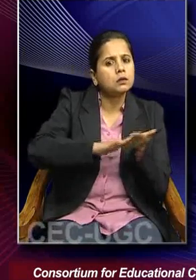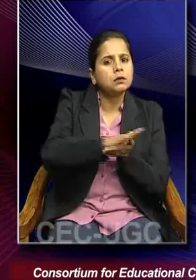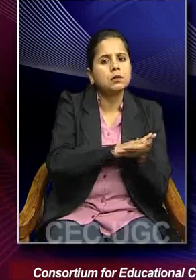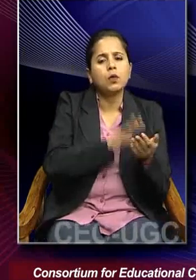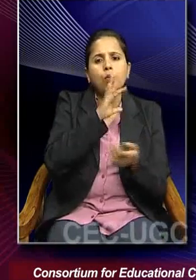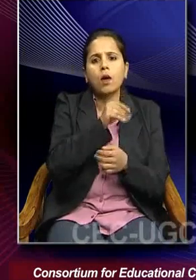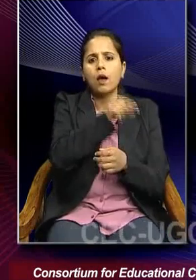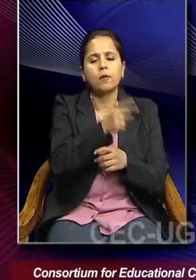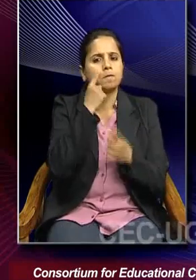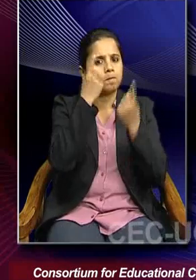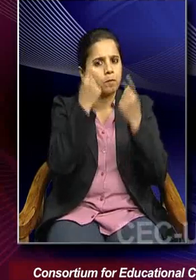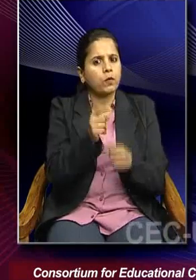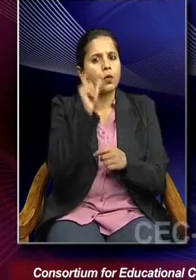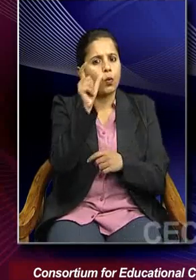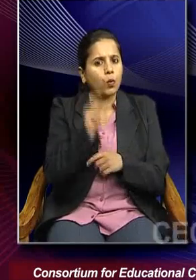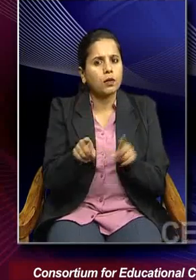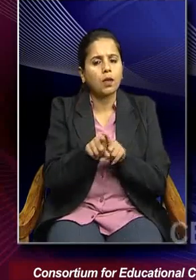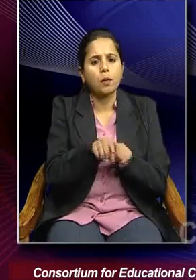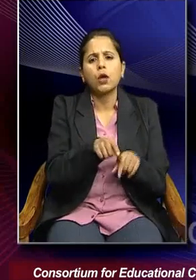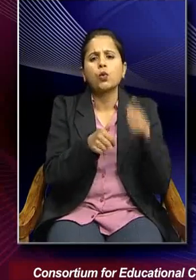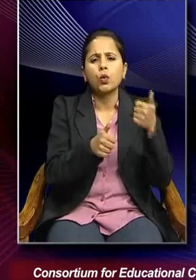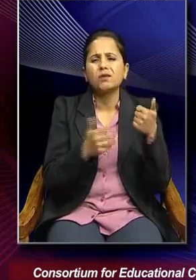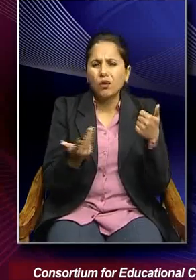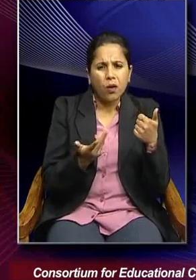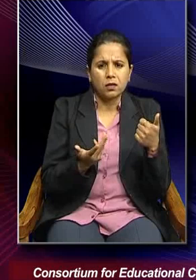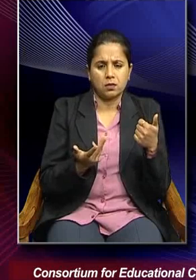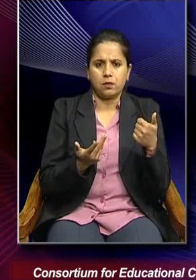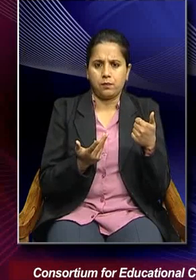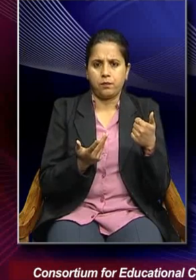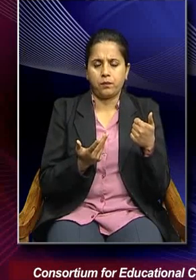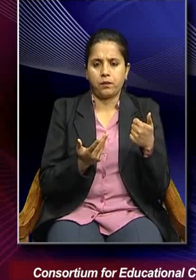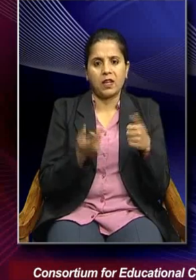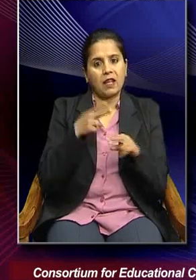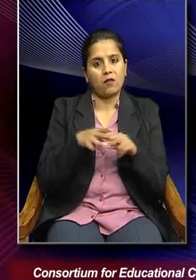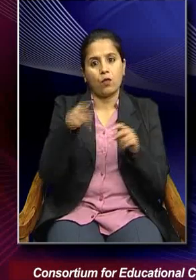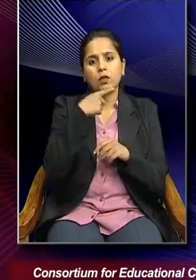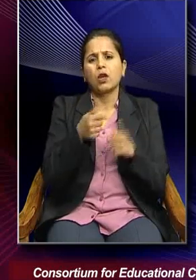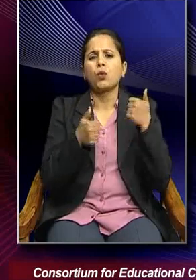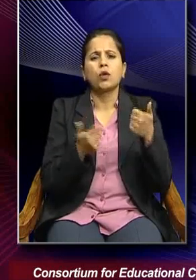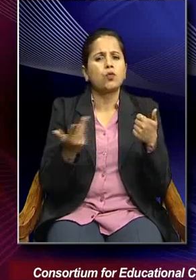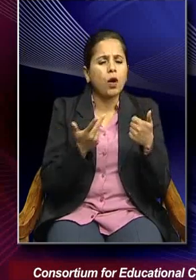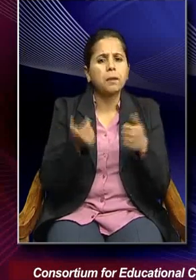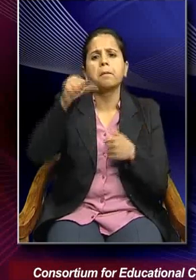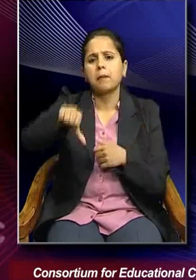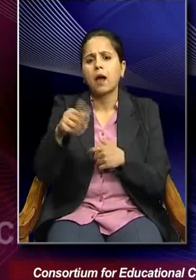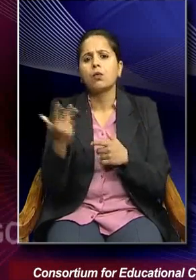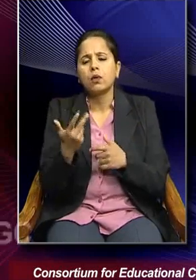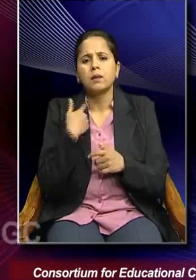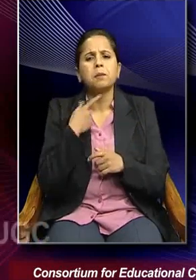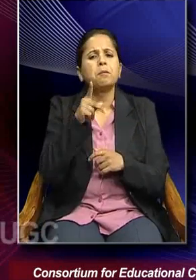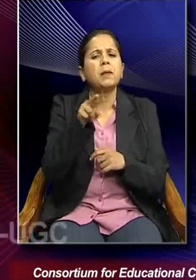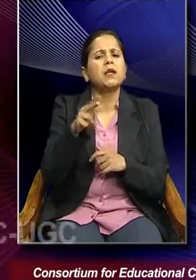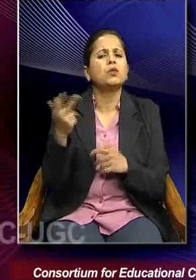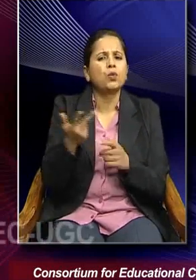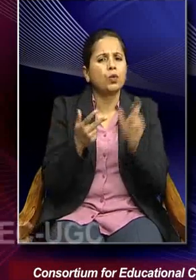to analyze the terms like what is good. And if we are saying what is good and bad, what do we really mean by